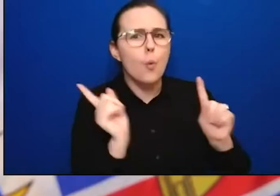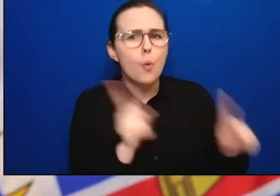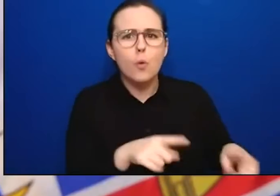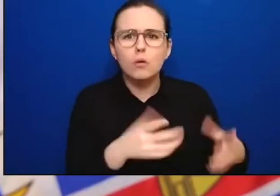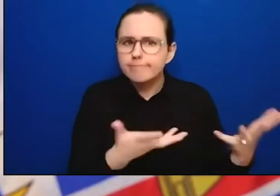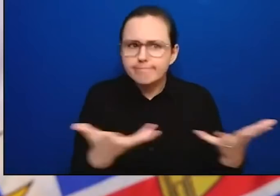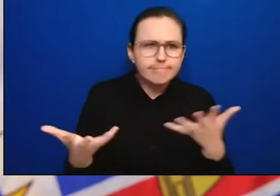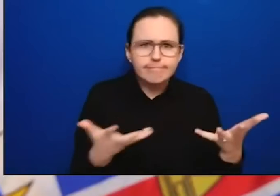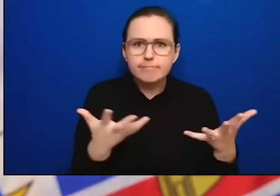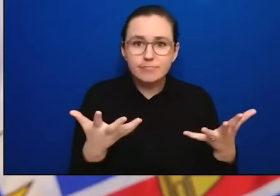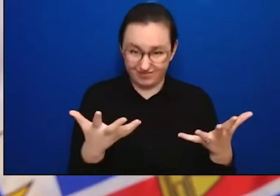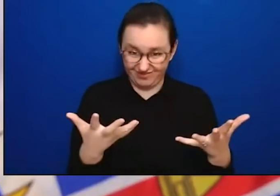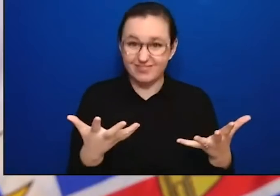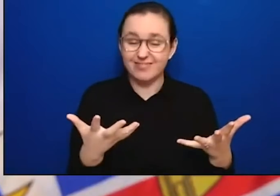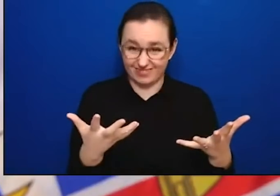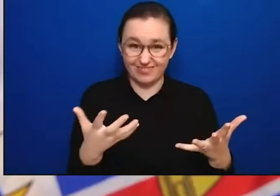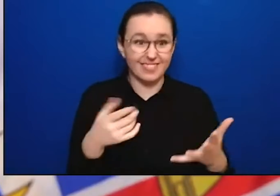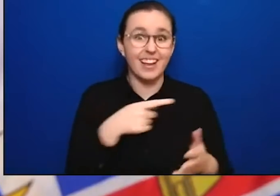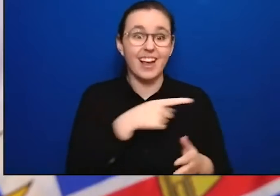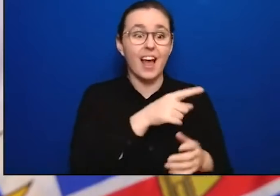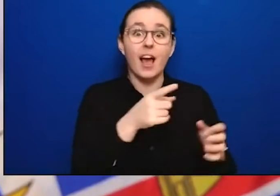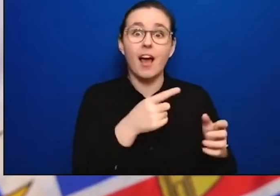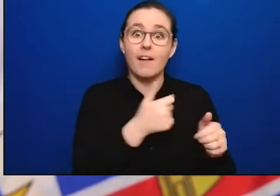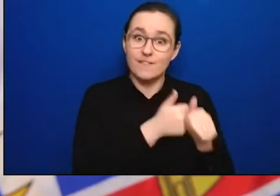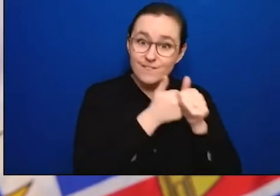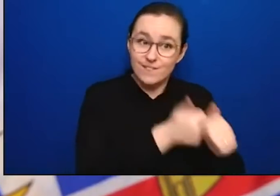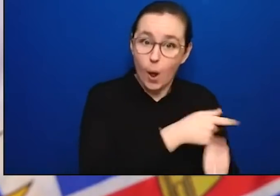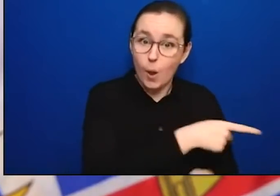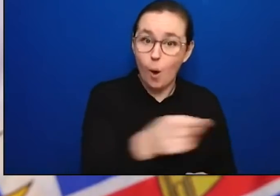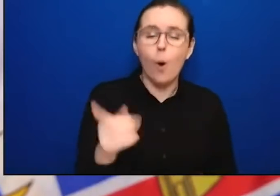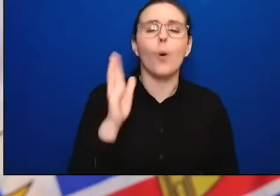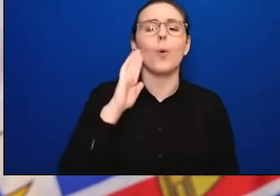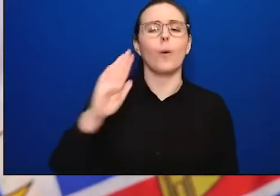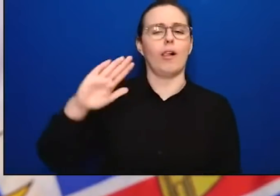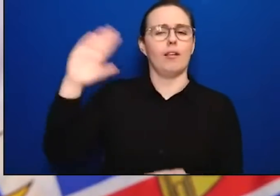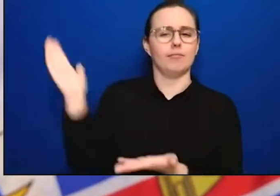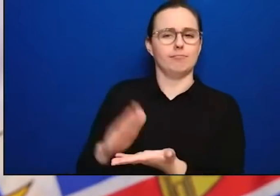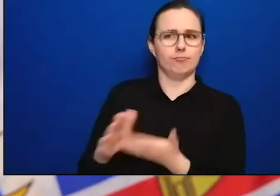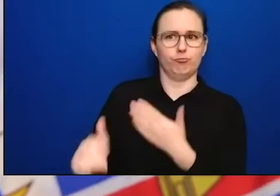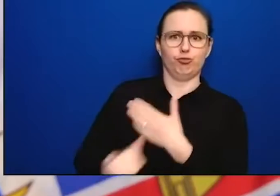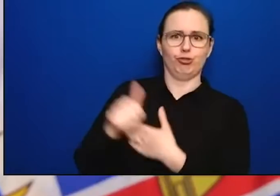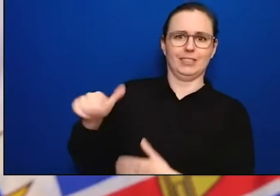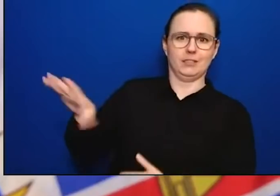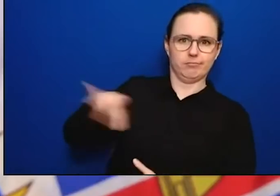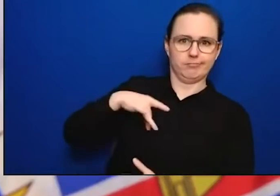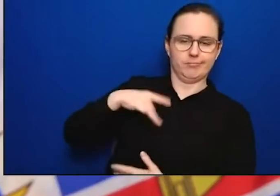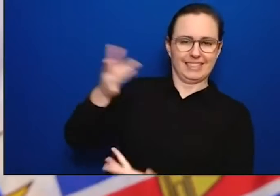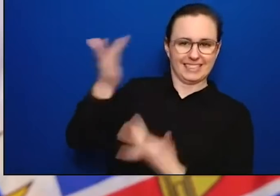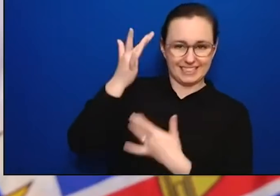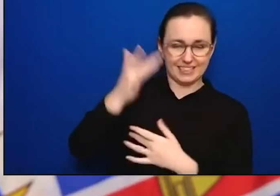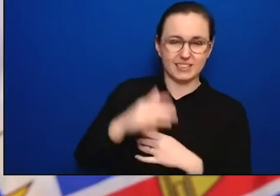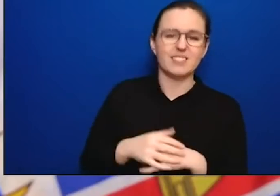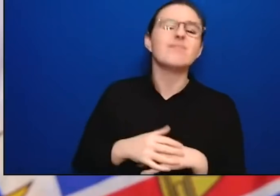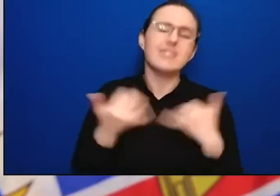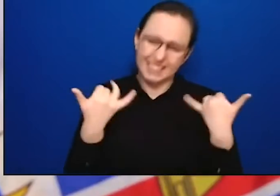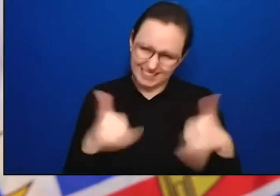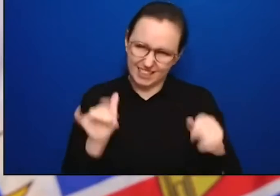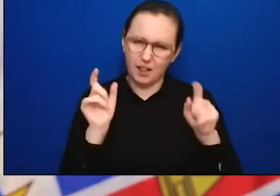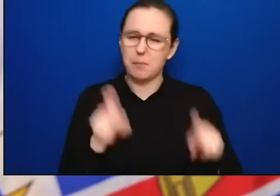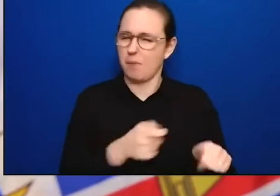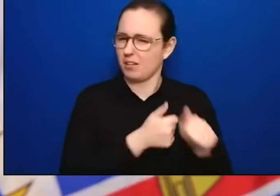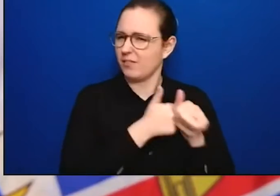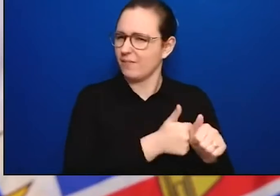those also have been working to try and mitigate those risks, even when there is risk of milder